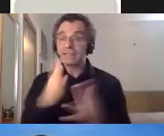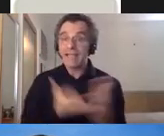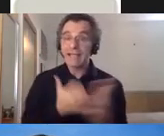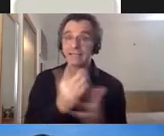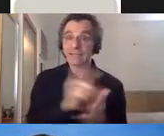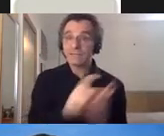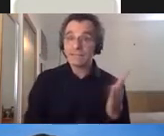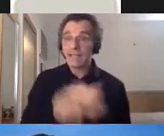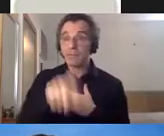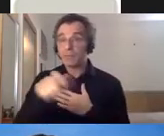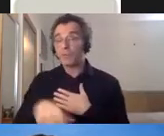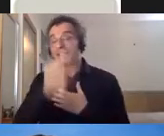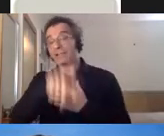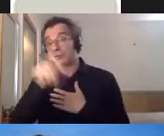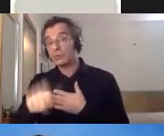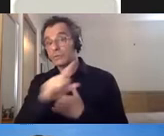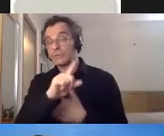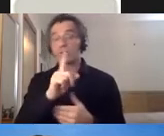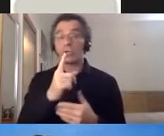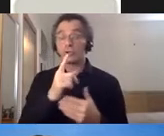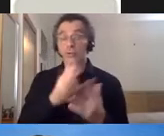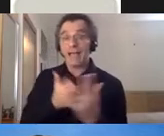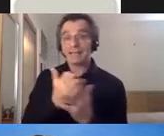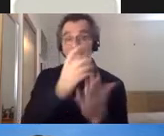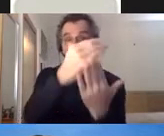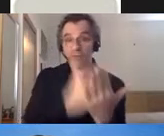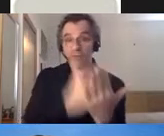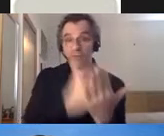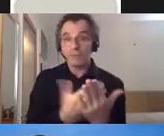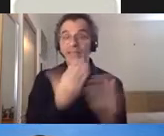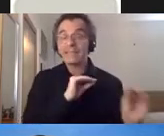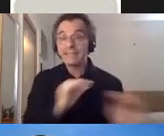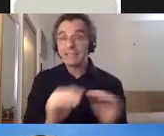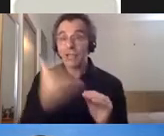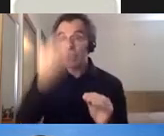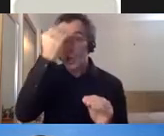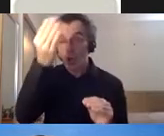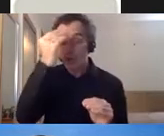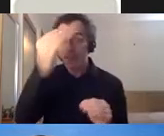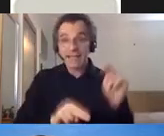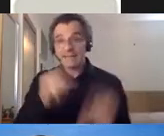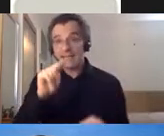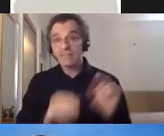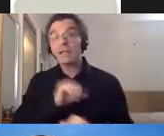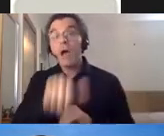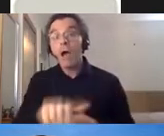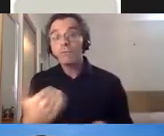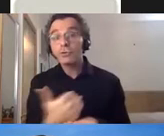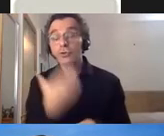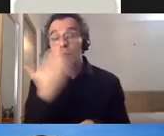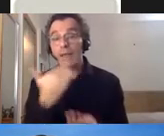and students to the school curriculum, and this covers teaching, learning, assessment, and any after-school activities.